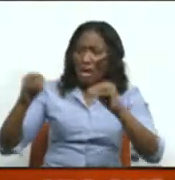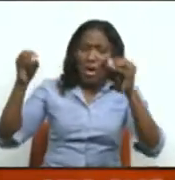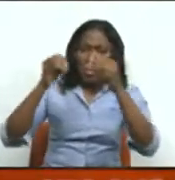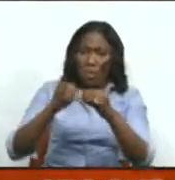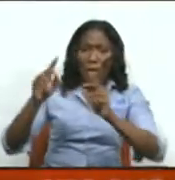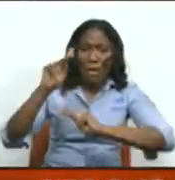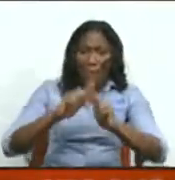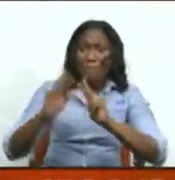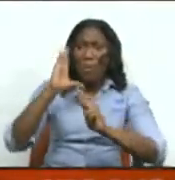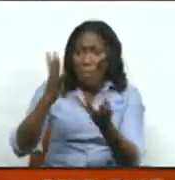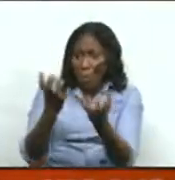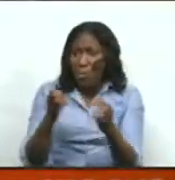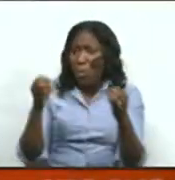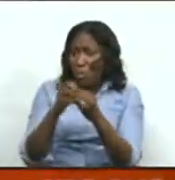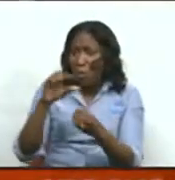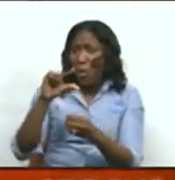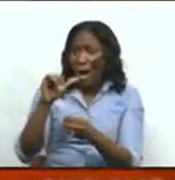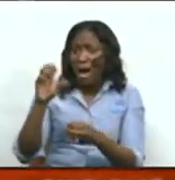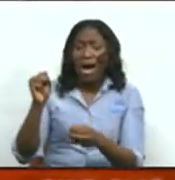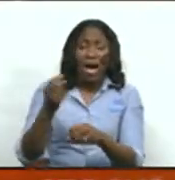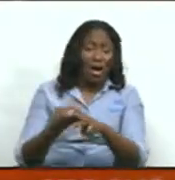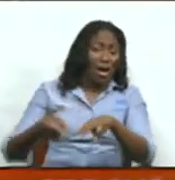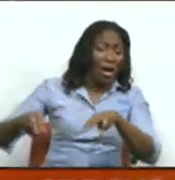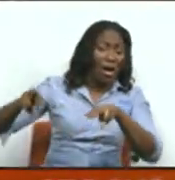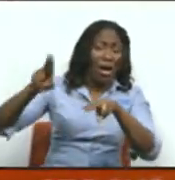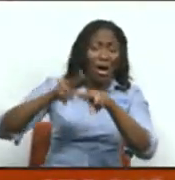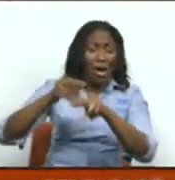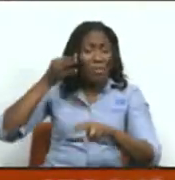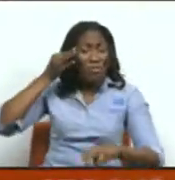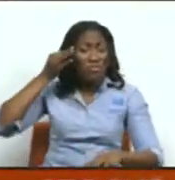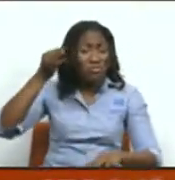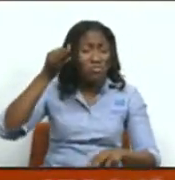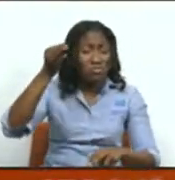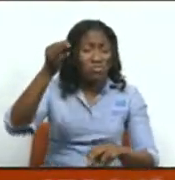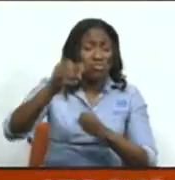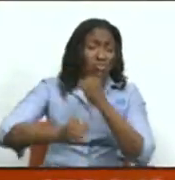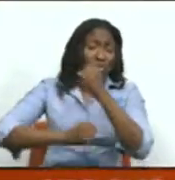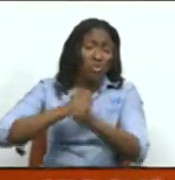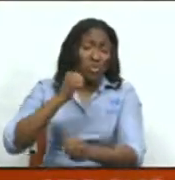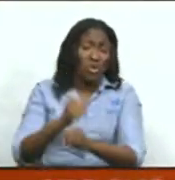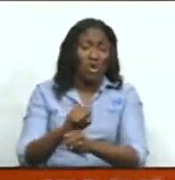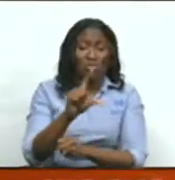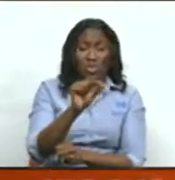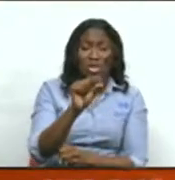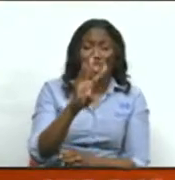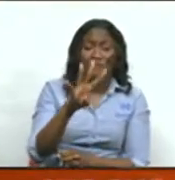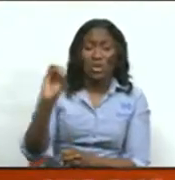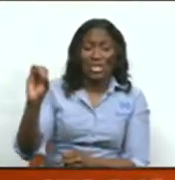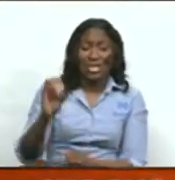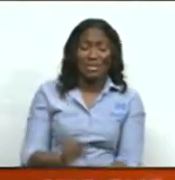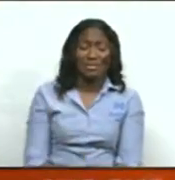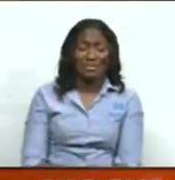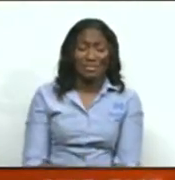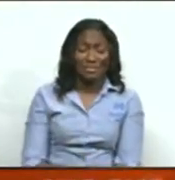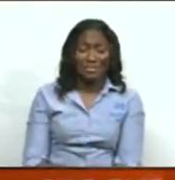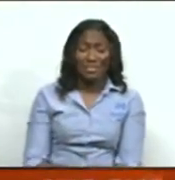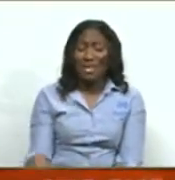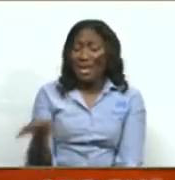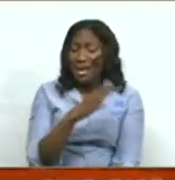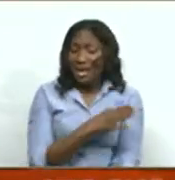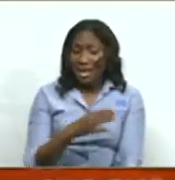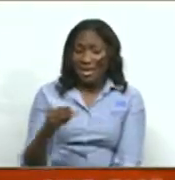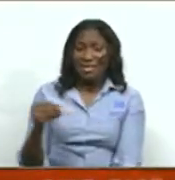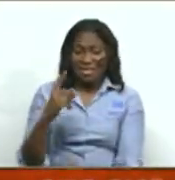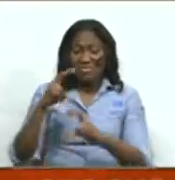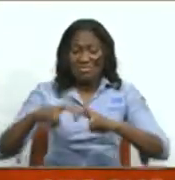gas is expected to reach around 625 to 685 million tons a year in 2040, according to the